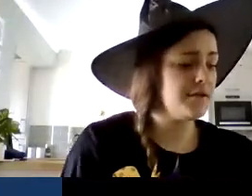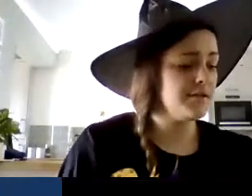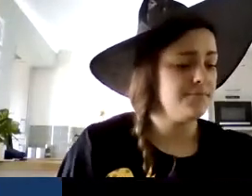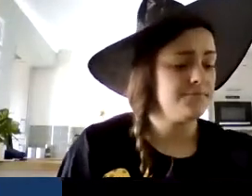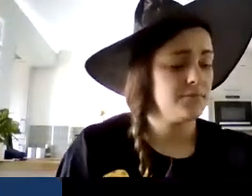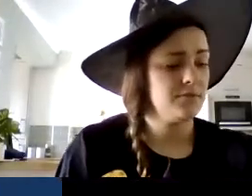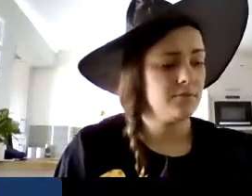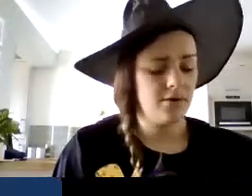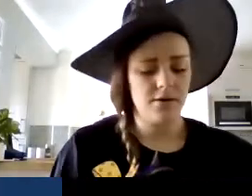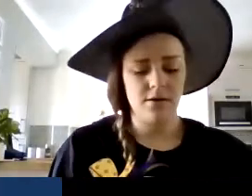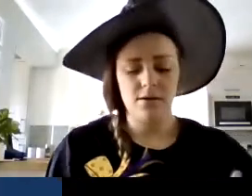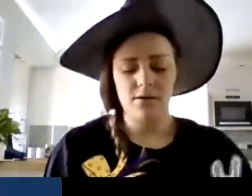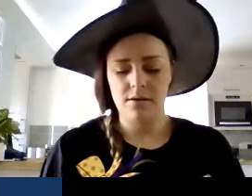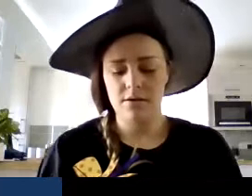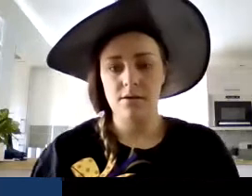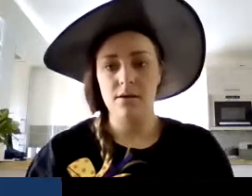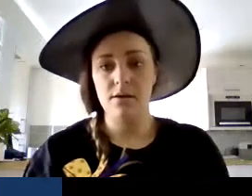He find